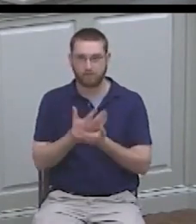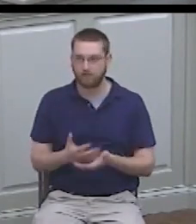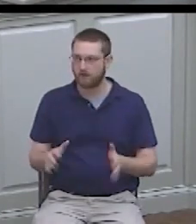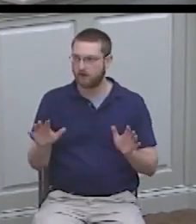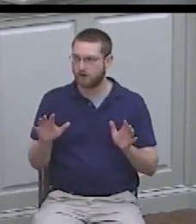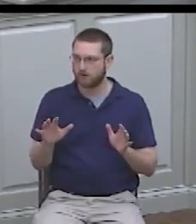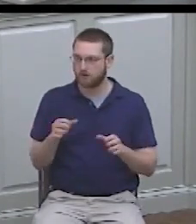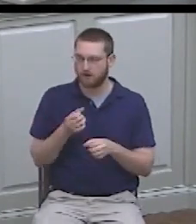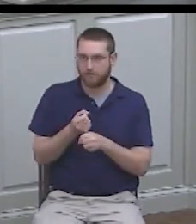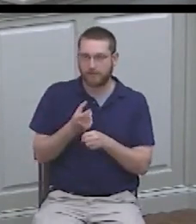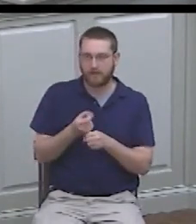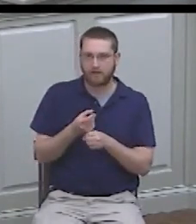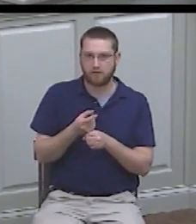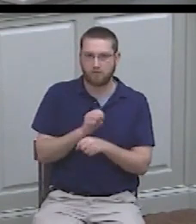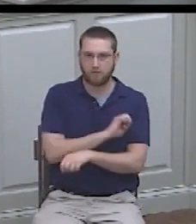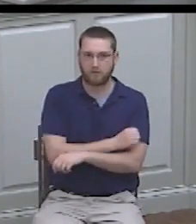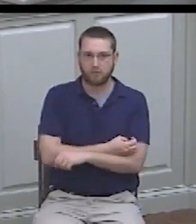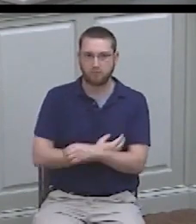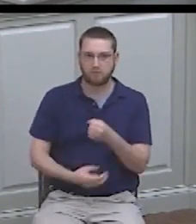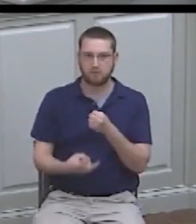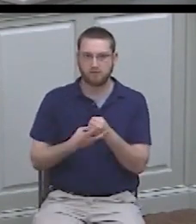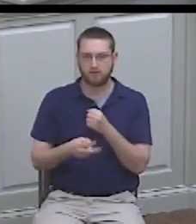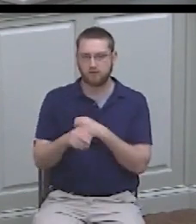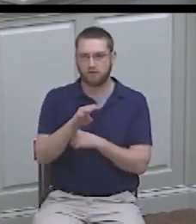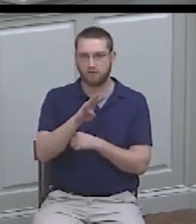the annual energy savings of